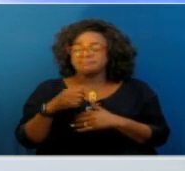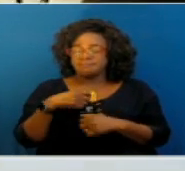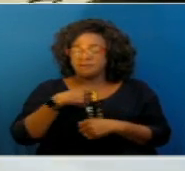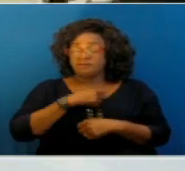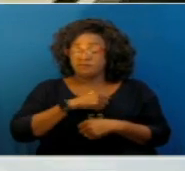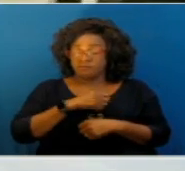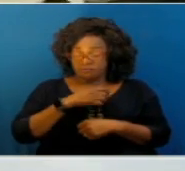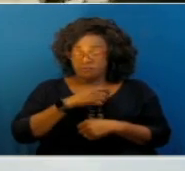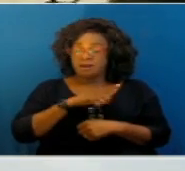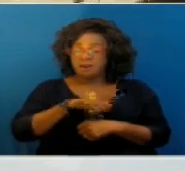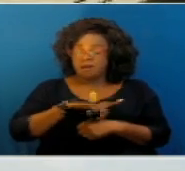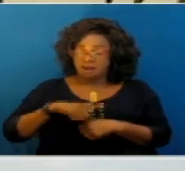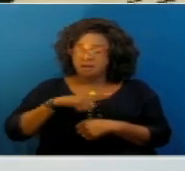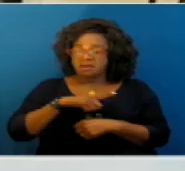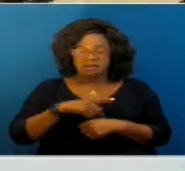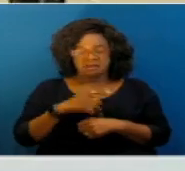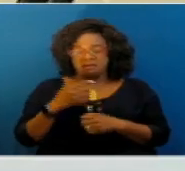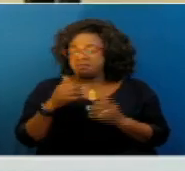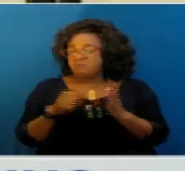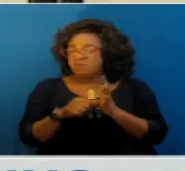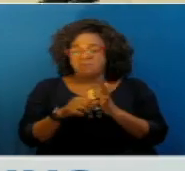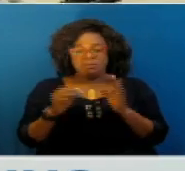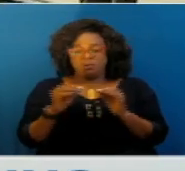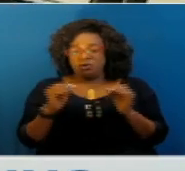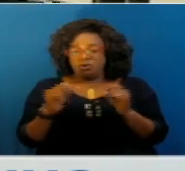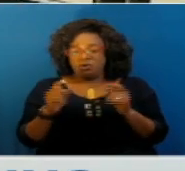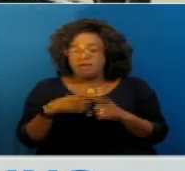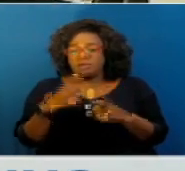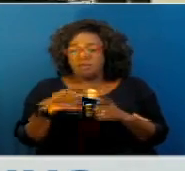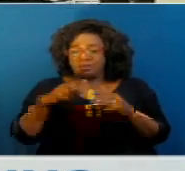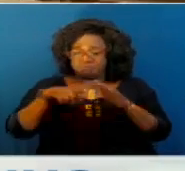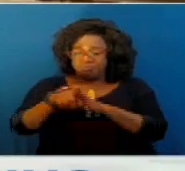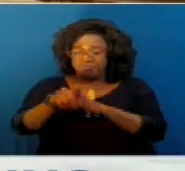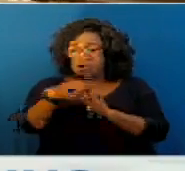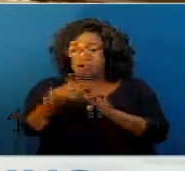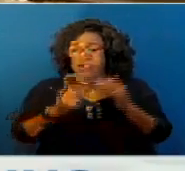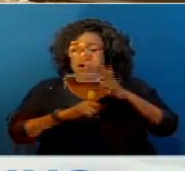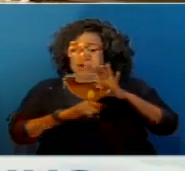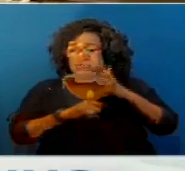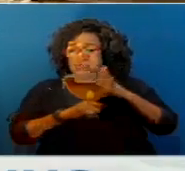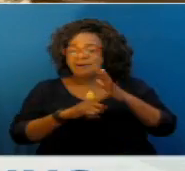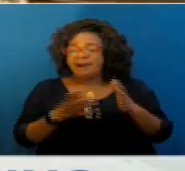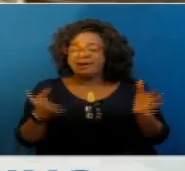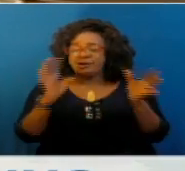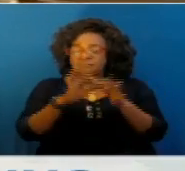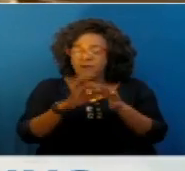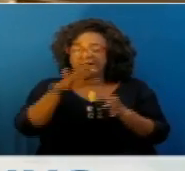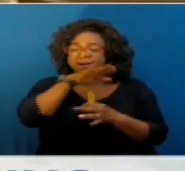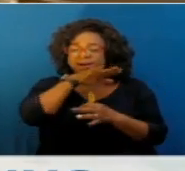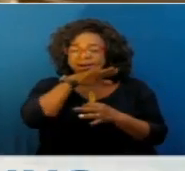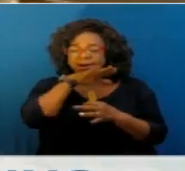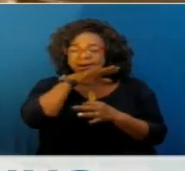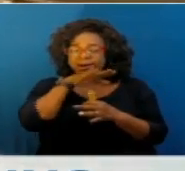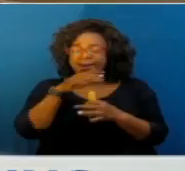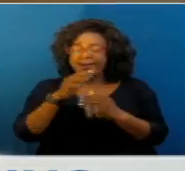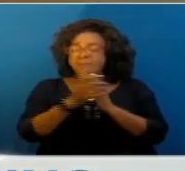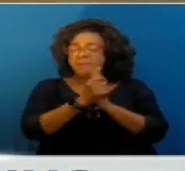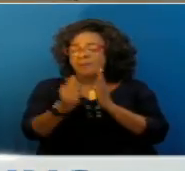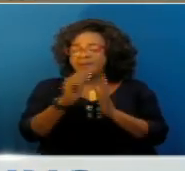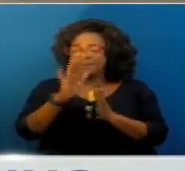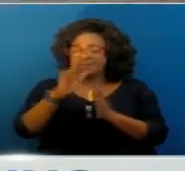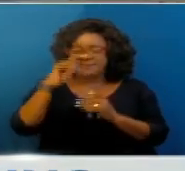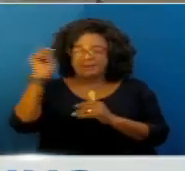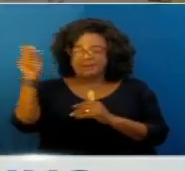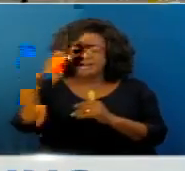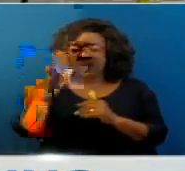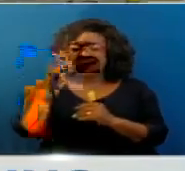Movement leader was unharmed and, after a delay, able to board another chopper and join former Prime Minister Raila Odinga in popularizing his